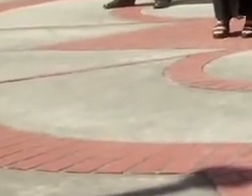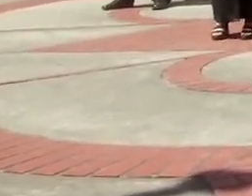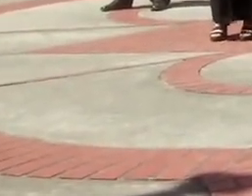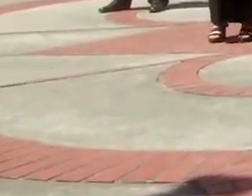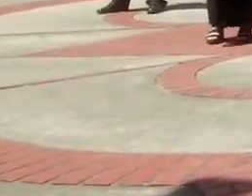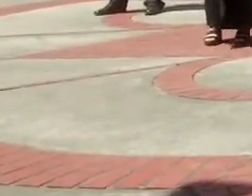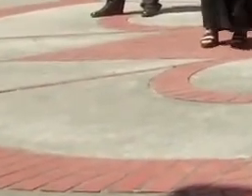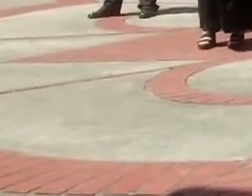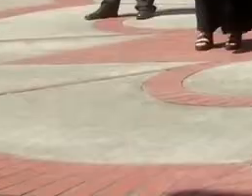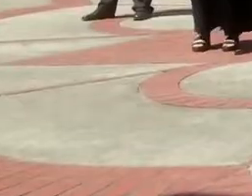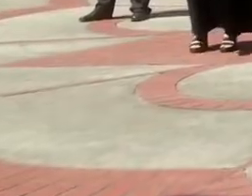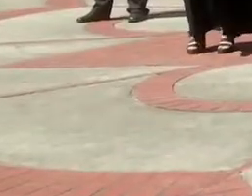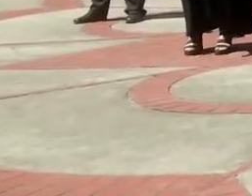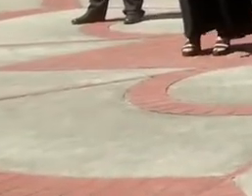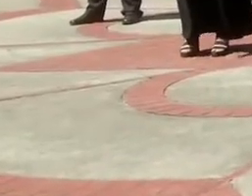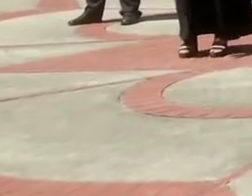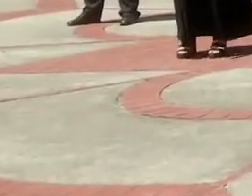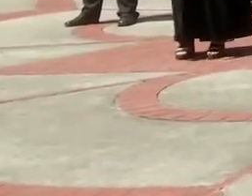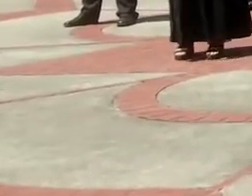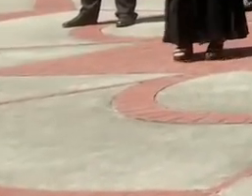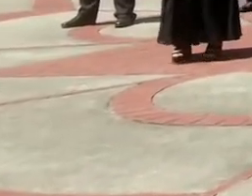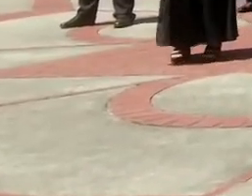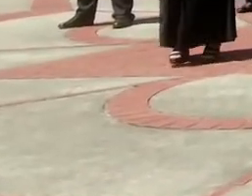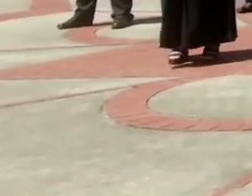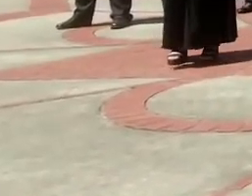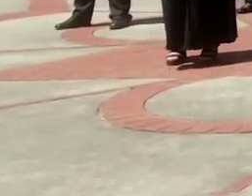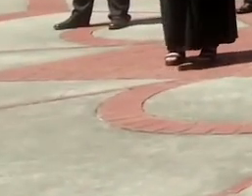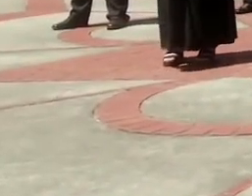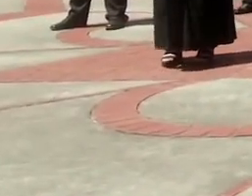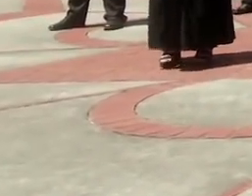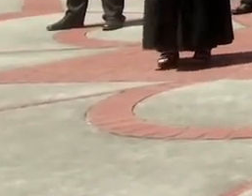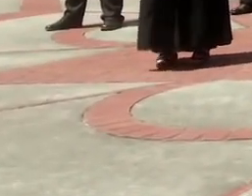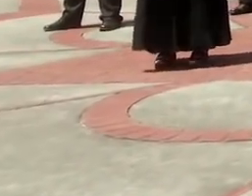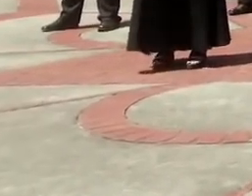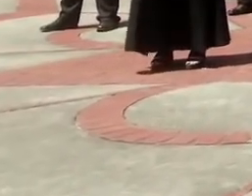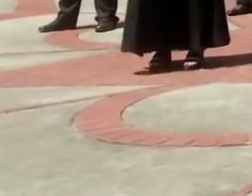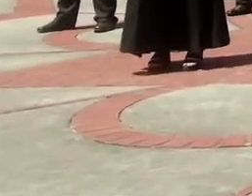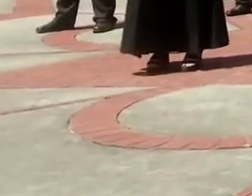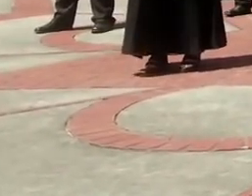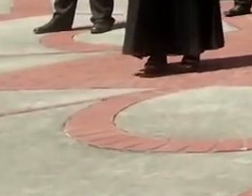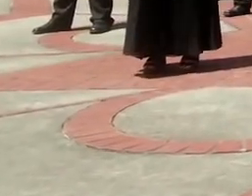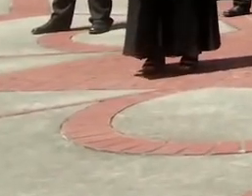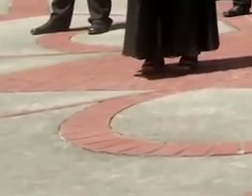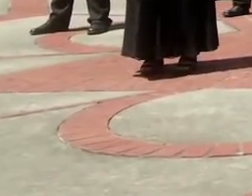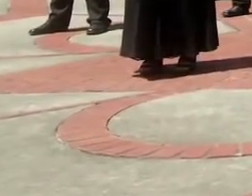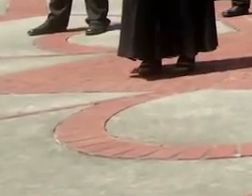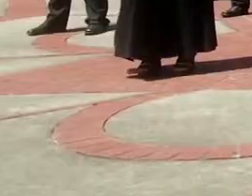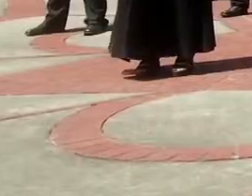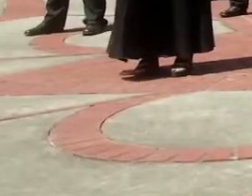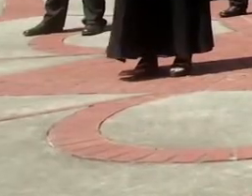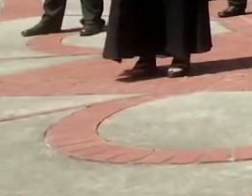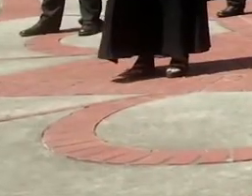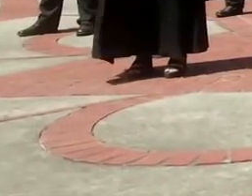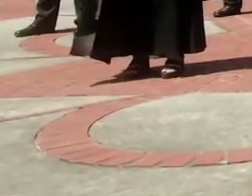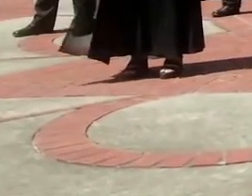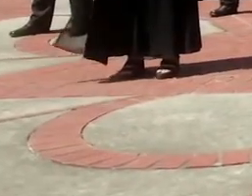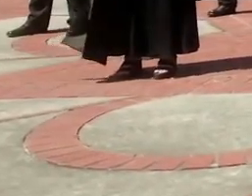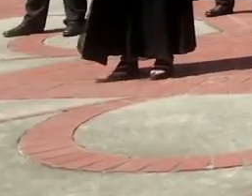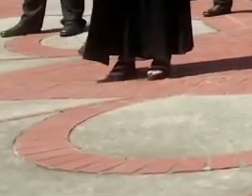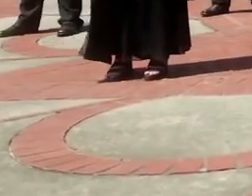true. Always to thy heart returning, dear old